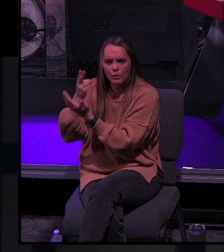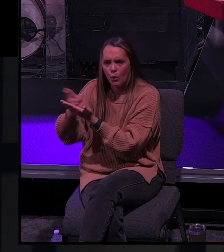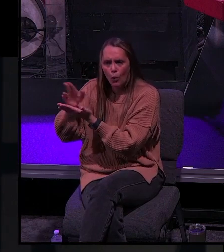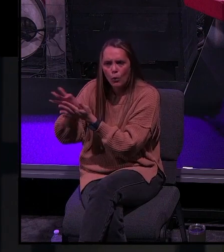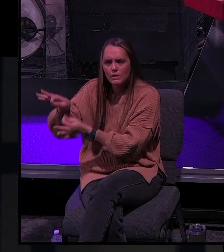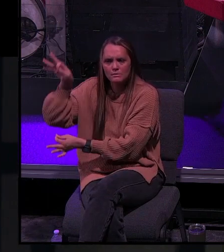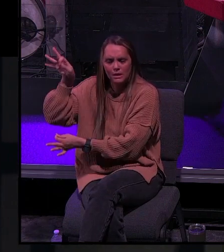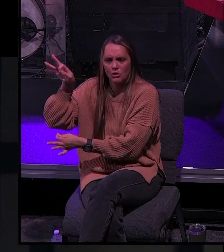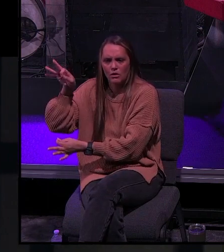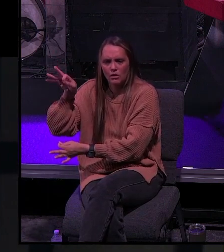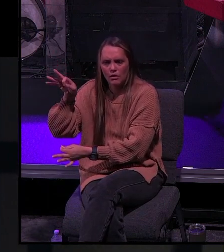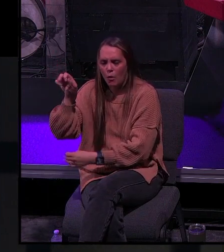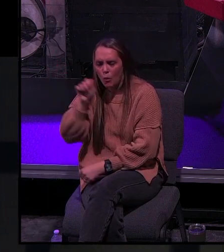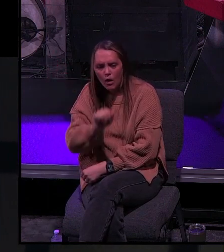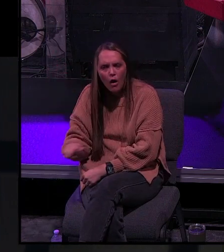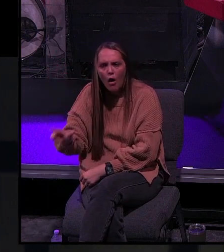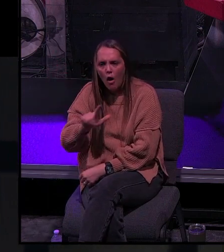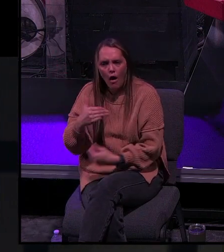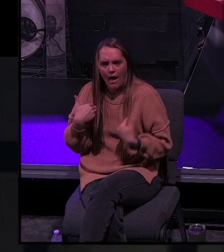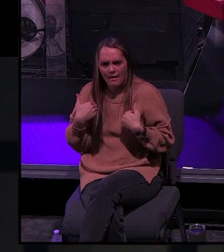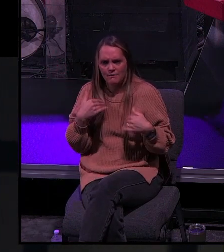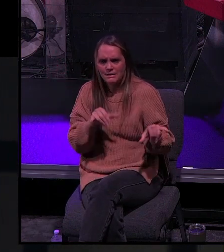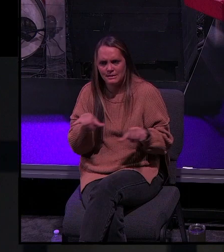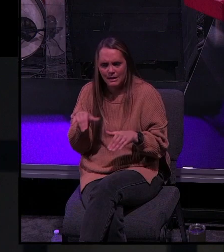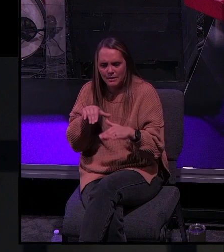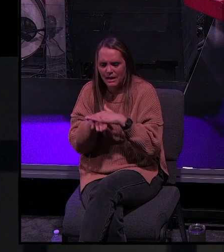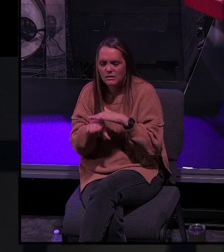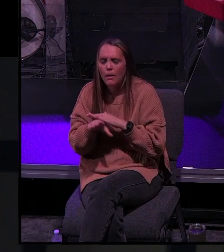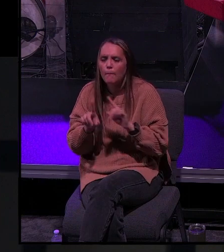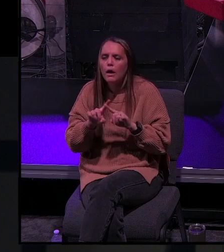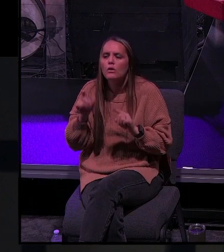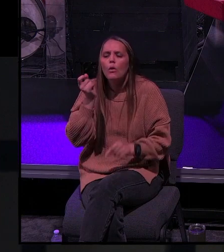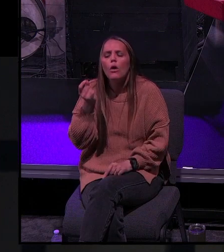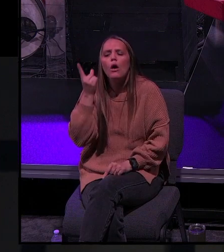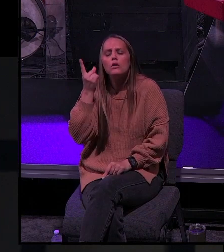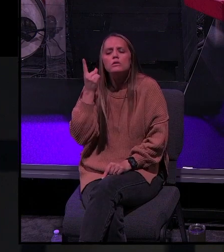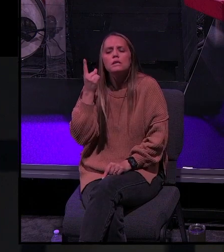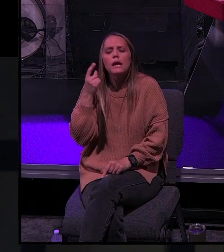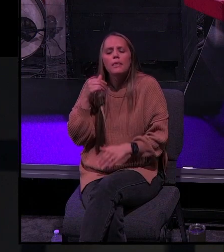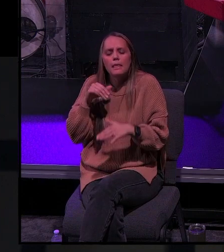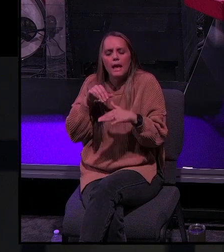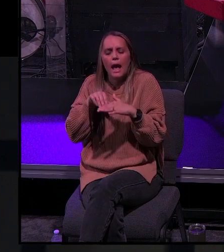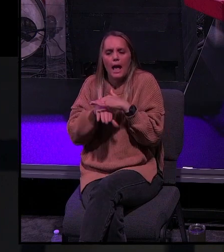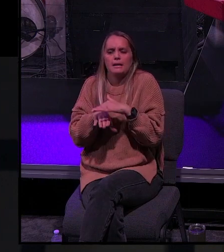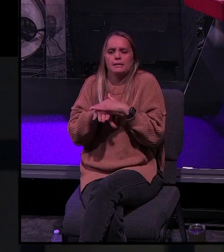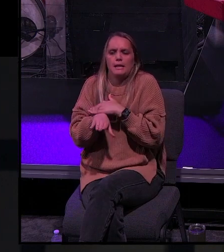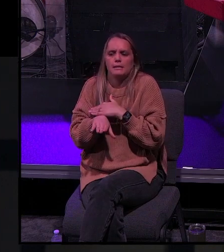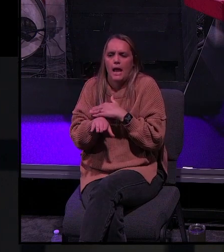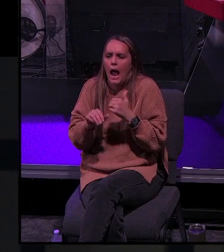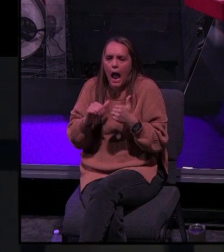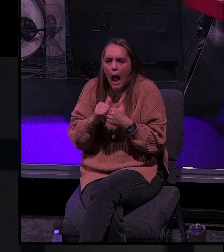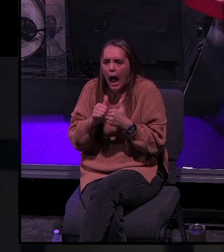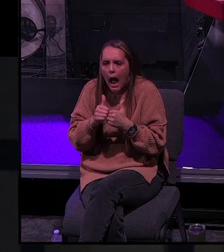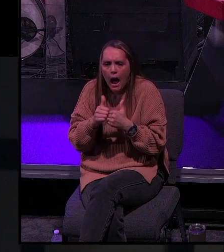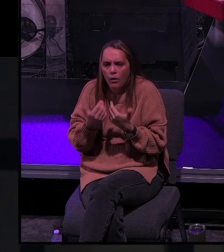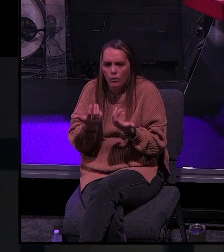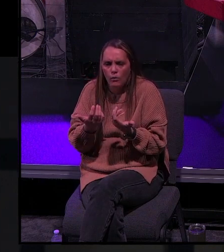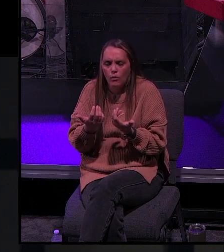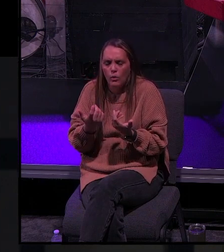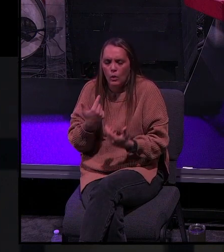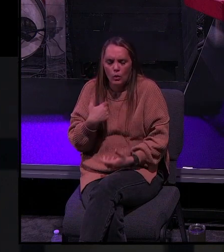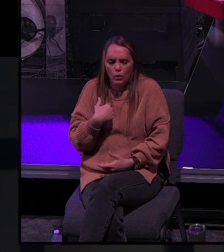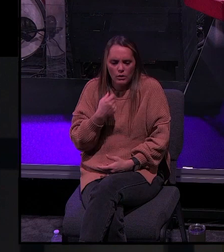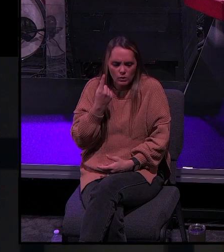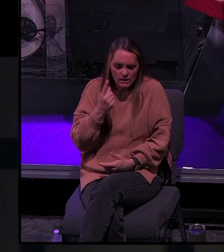series, we talked about how oftentimes we just don't understand the access we have to God. We don't understand the access because of what Christ